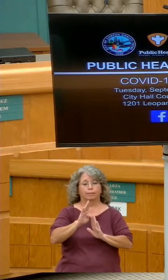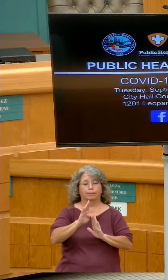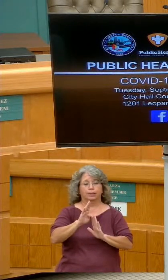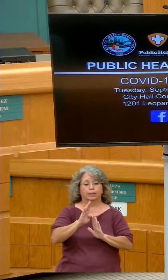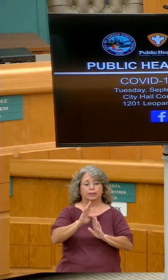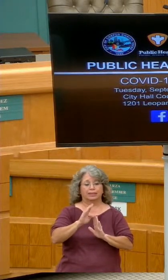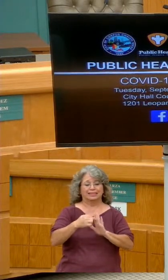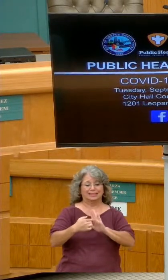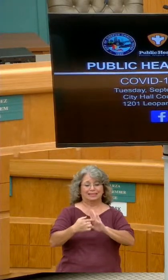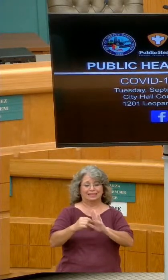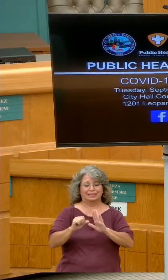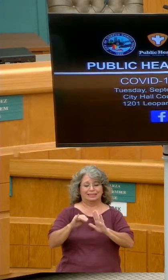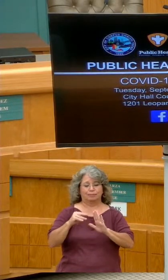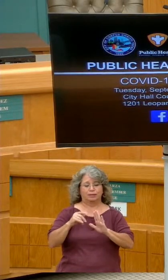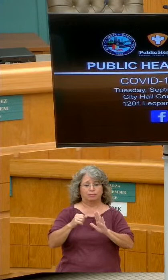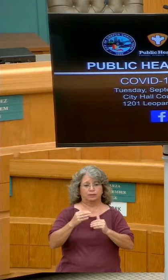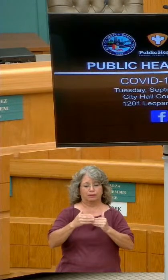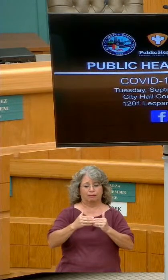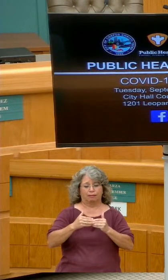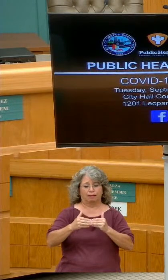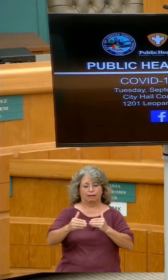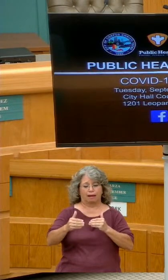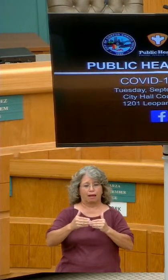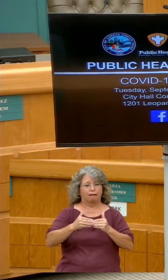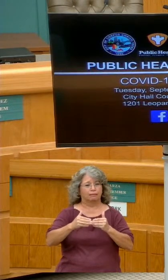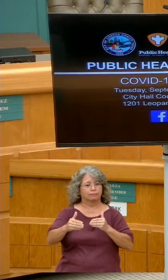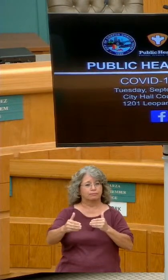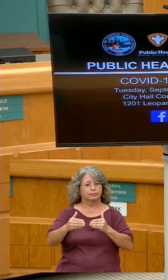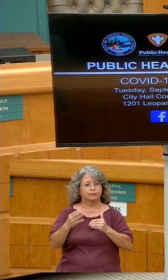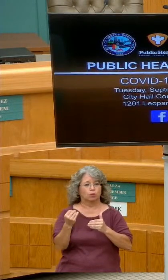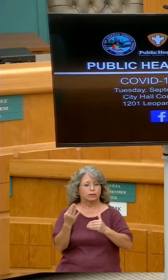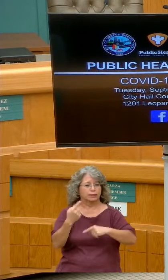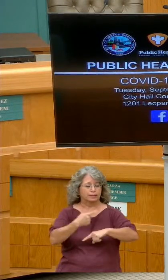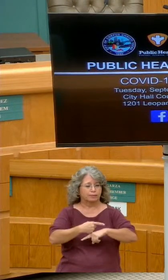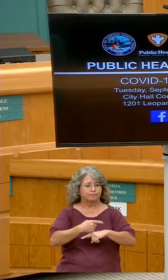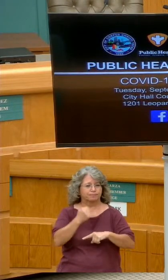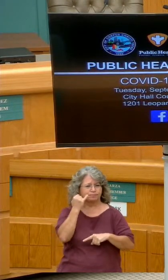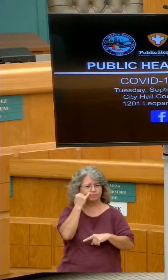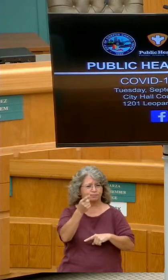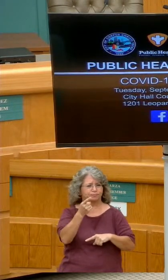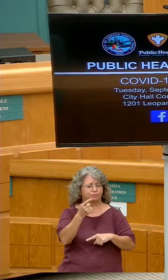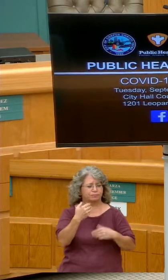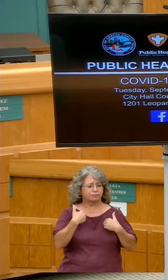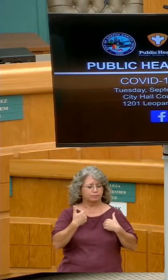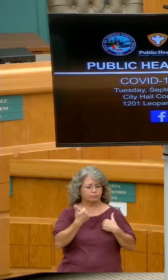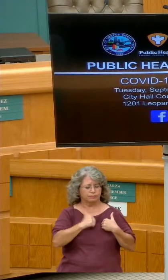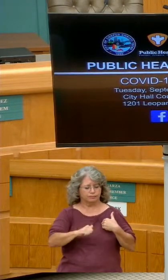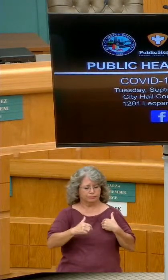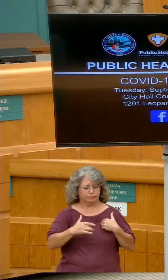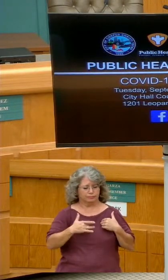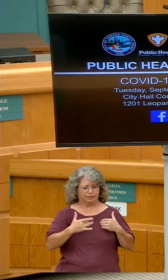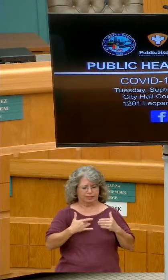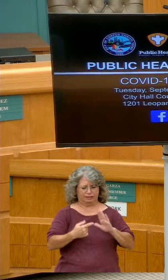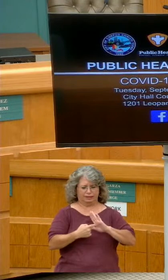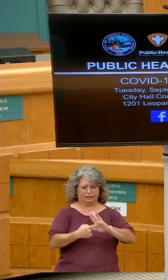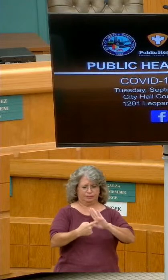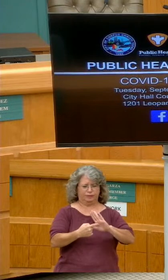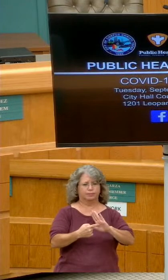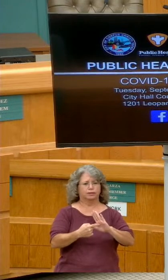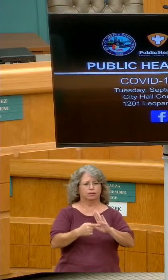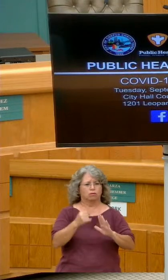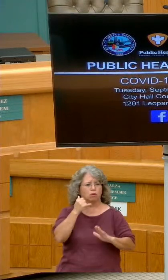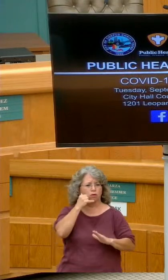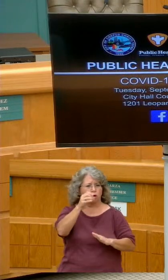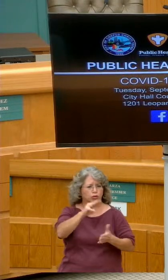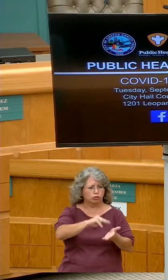if you start experiencing signs and symptoms, please talk to your medical provider or call the health district. The phone bank at the